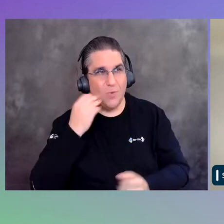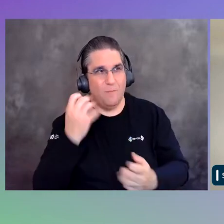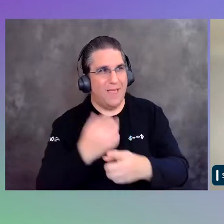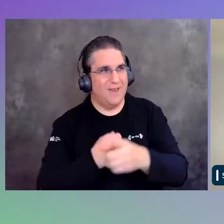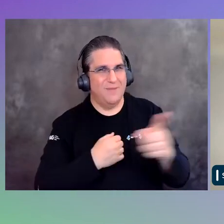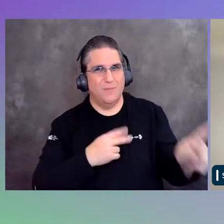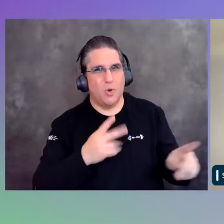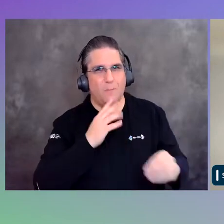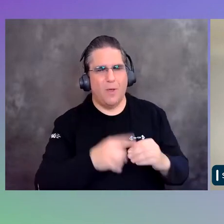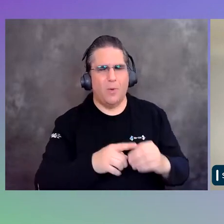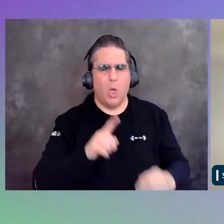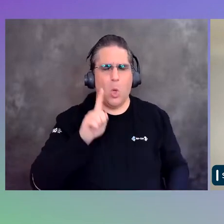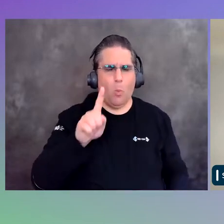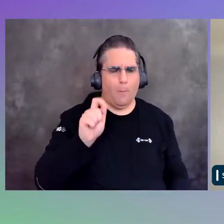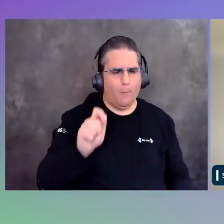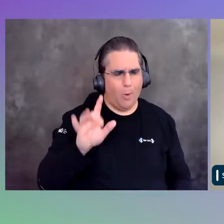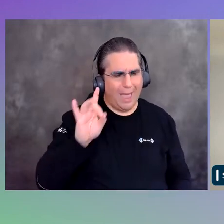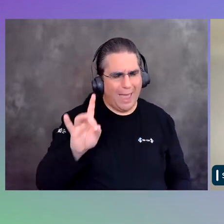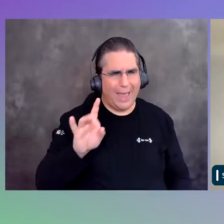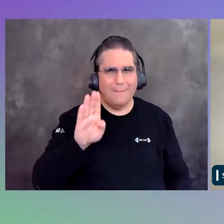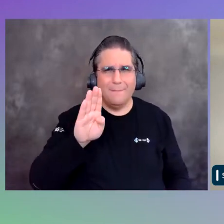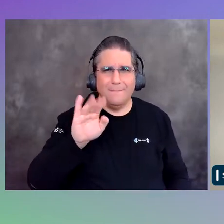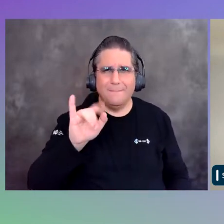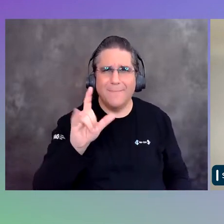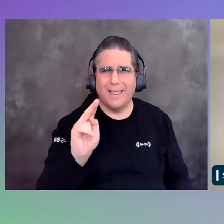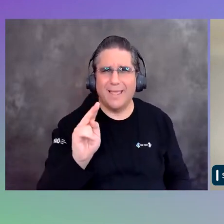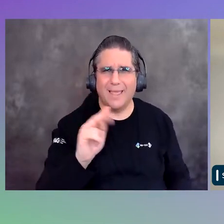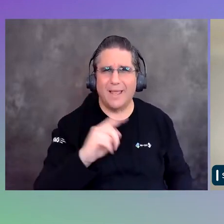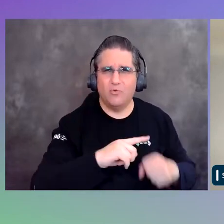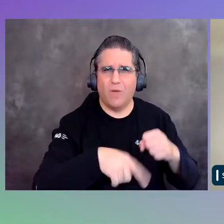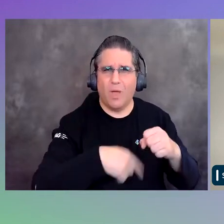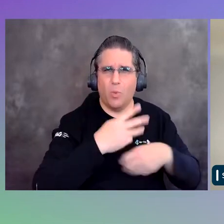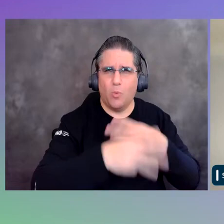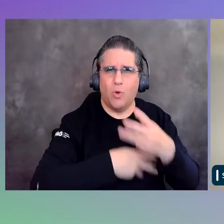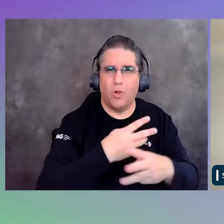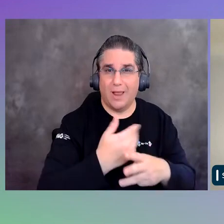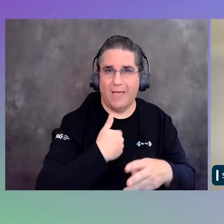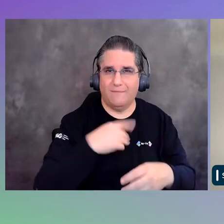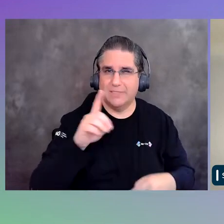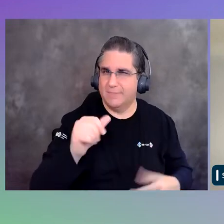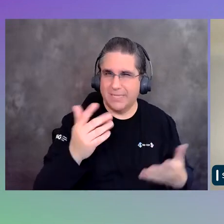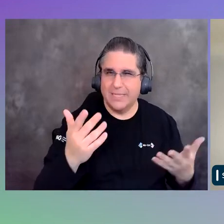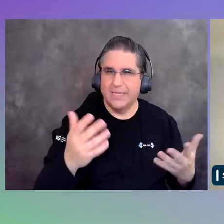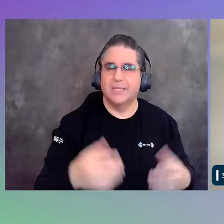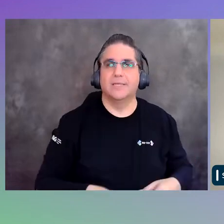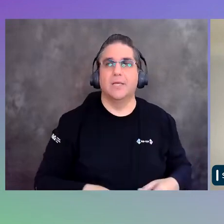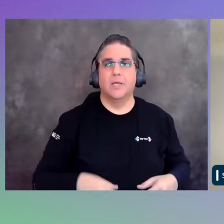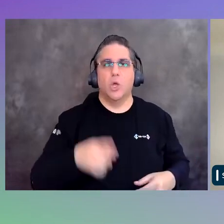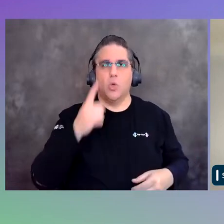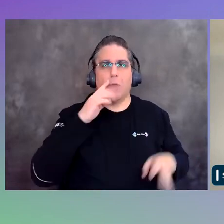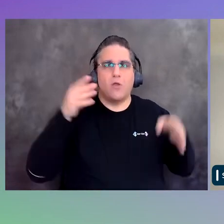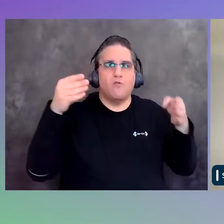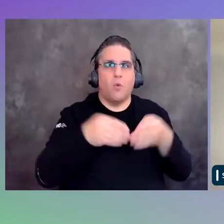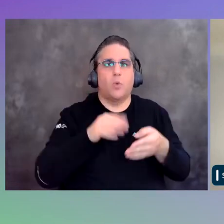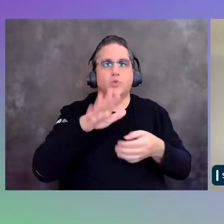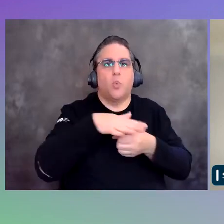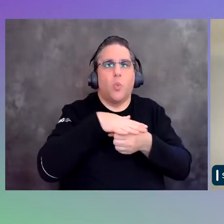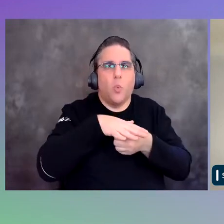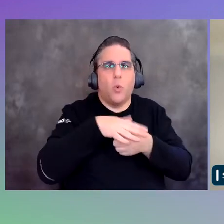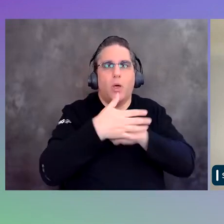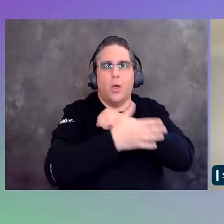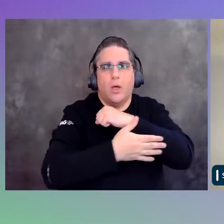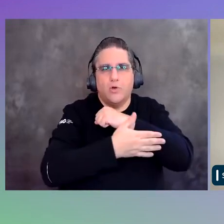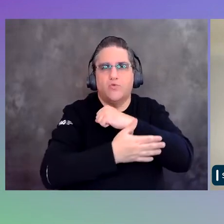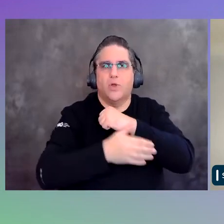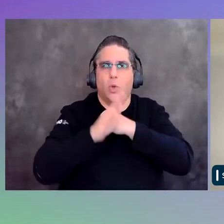think it's like 1.8 billion worldwide people with disabilities. You can focus in your country and your product area, start showing the size